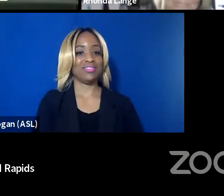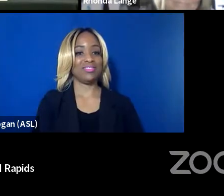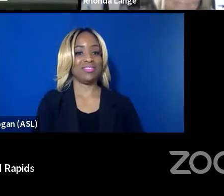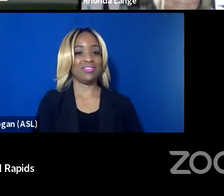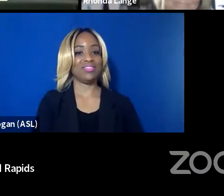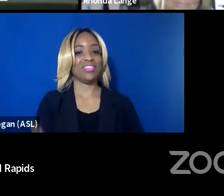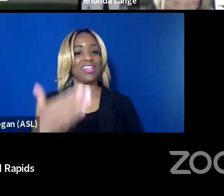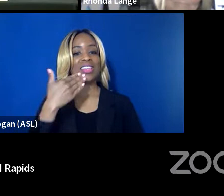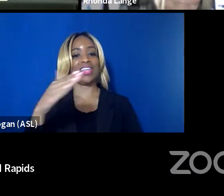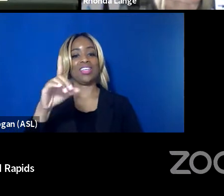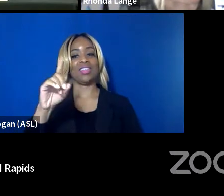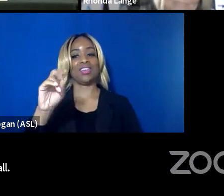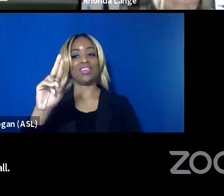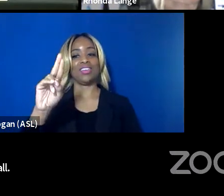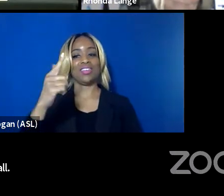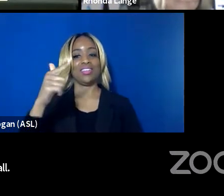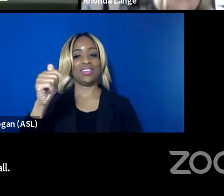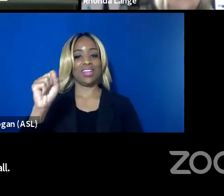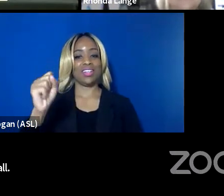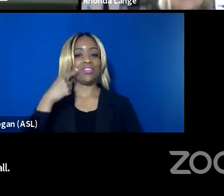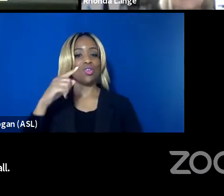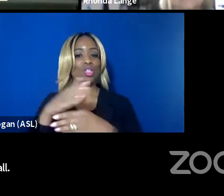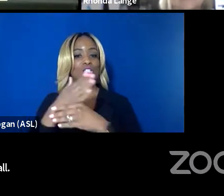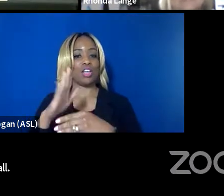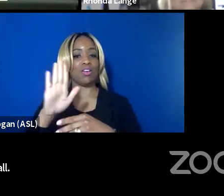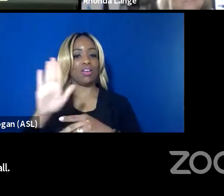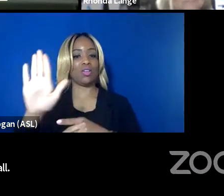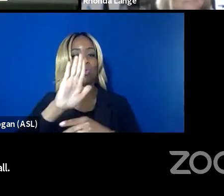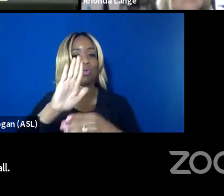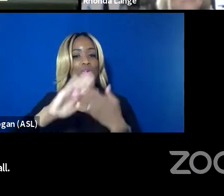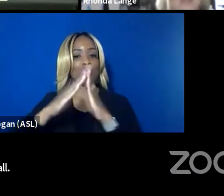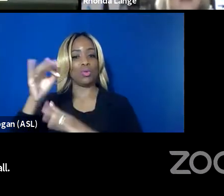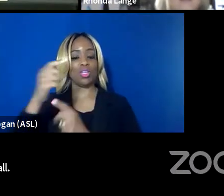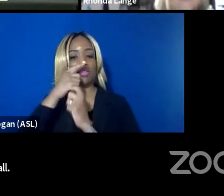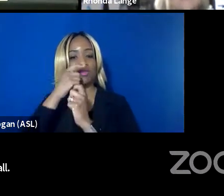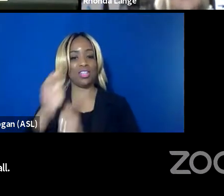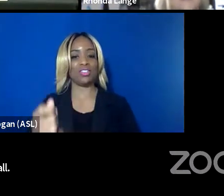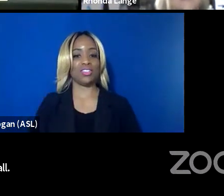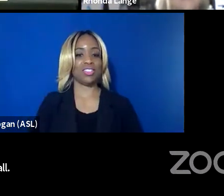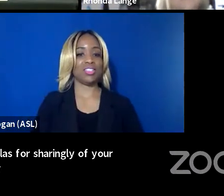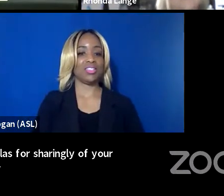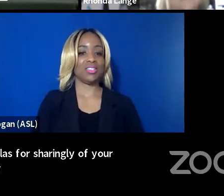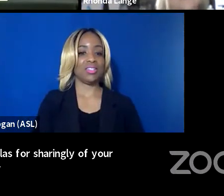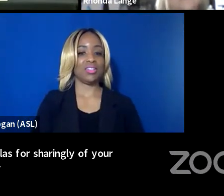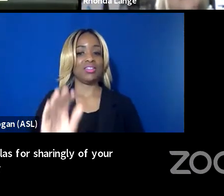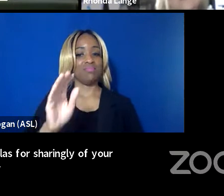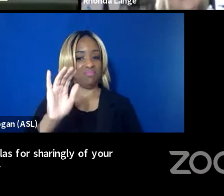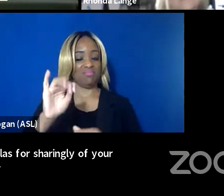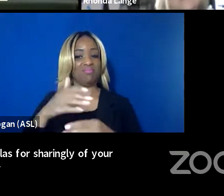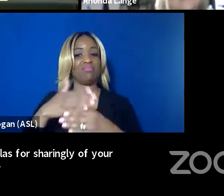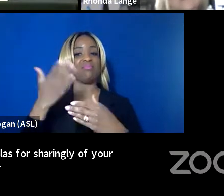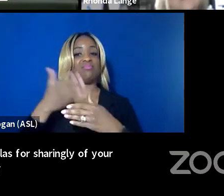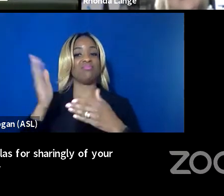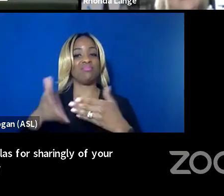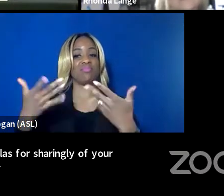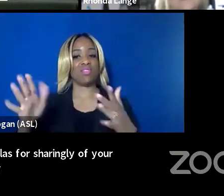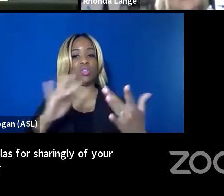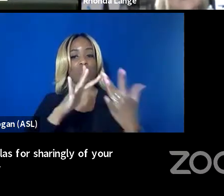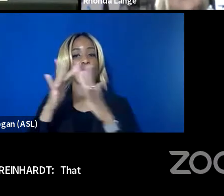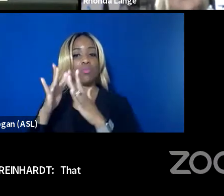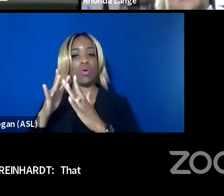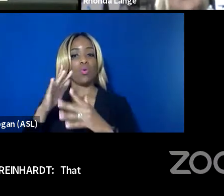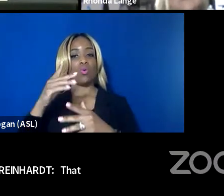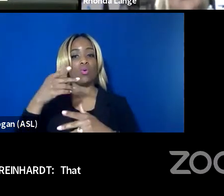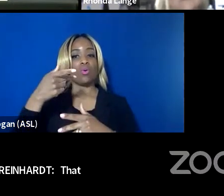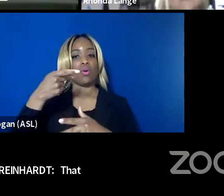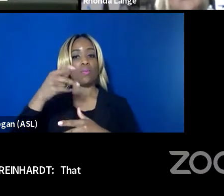Thank you, Douglas, for sharing of your community of interest. That concludes remote public comment. And thank you, Michigan